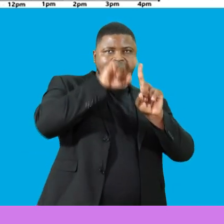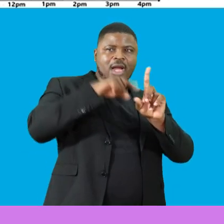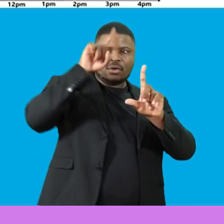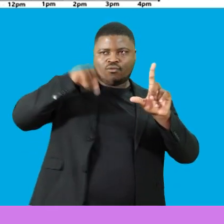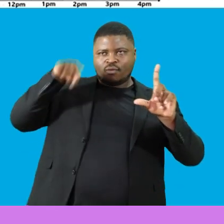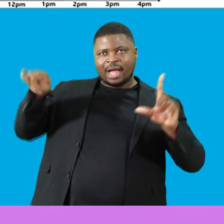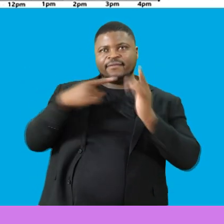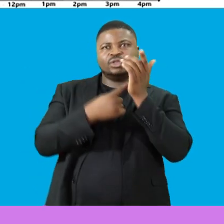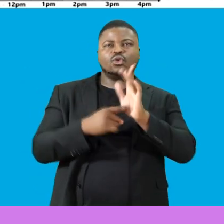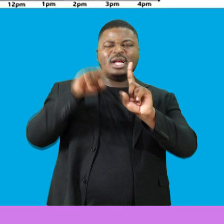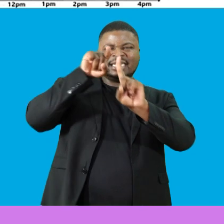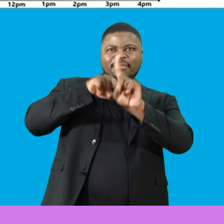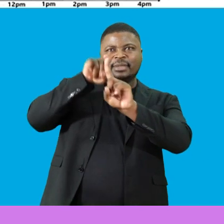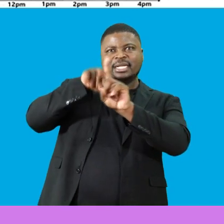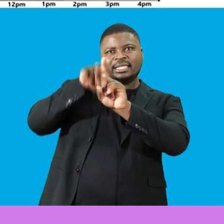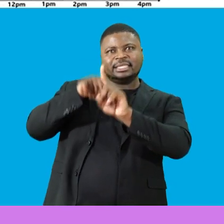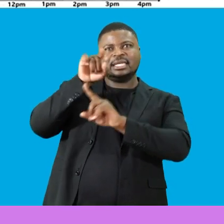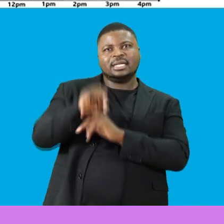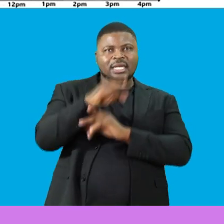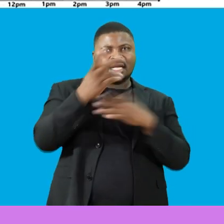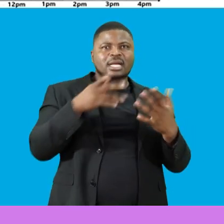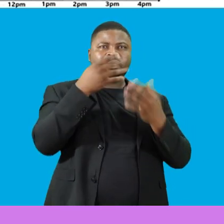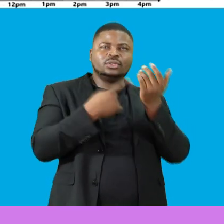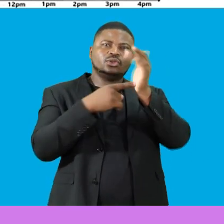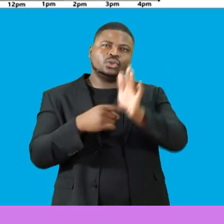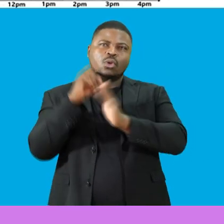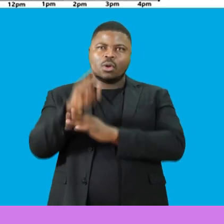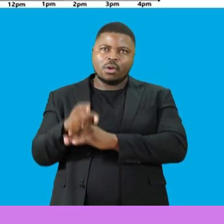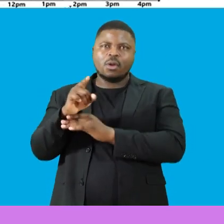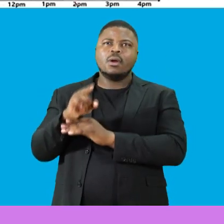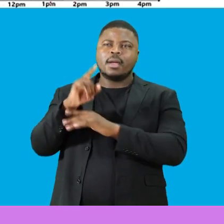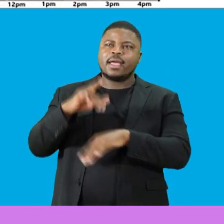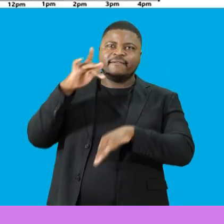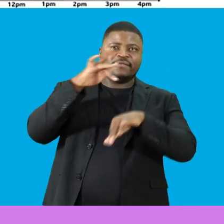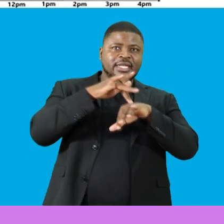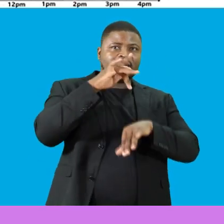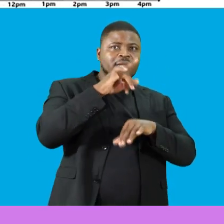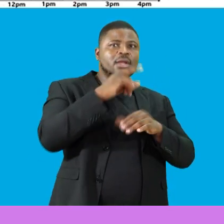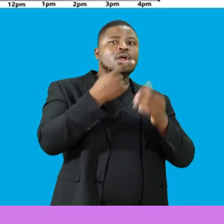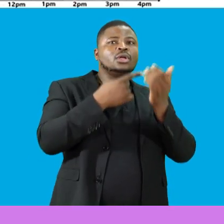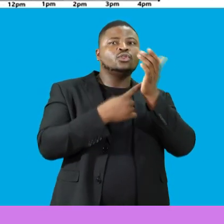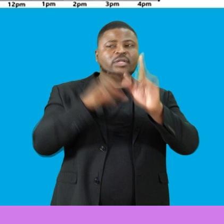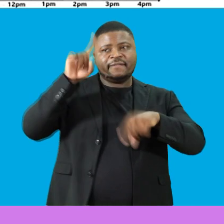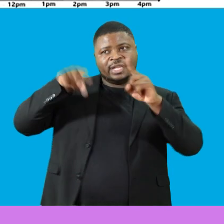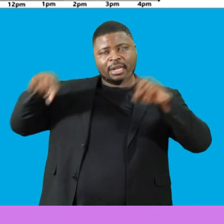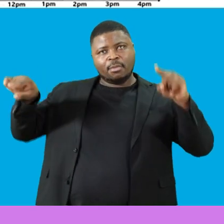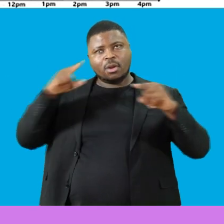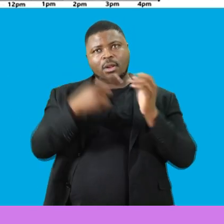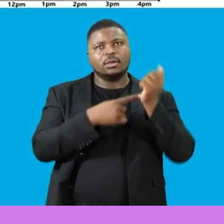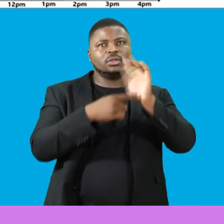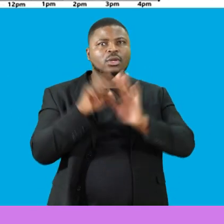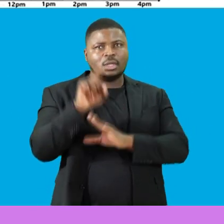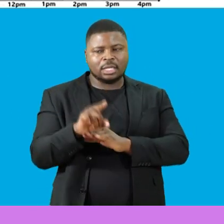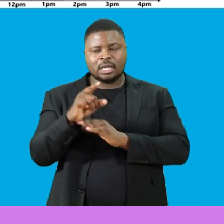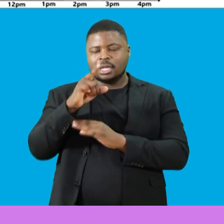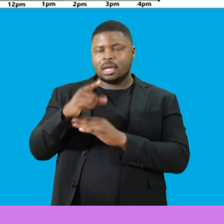of September, where the temperature was our dependent variable and the time was our independent variable. And then the lines were joined,